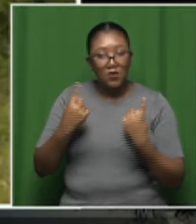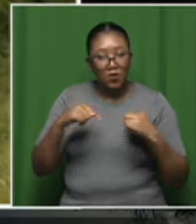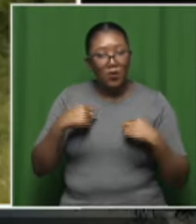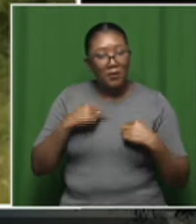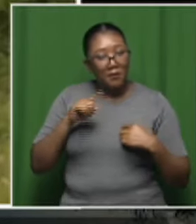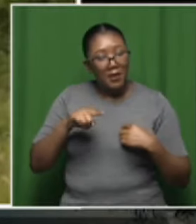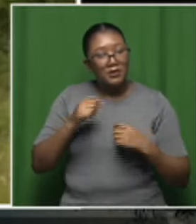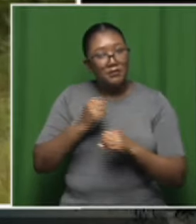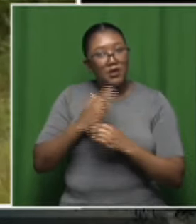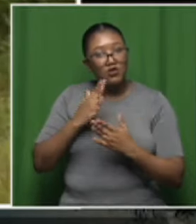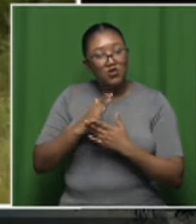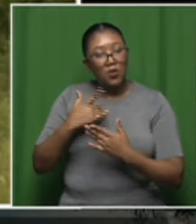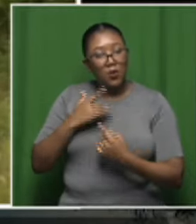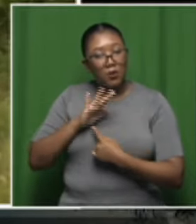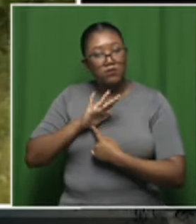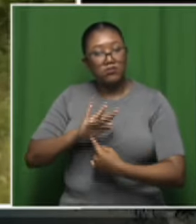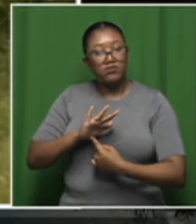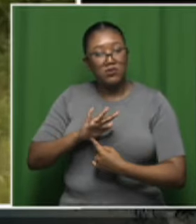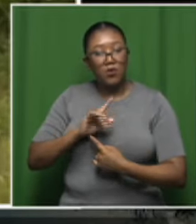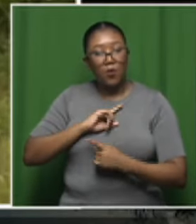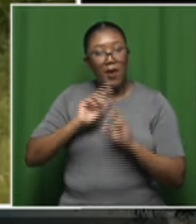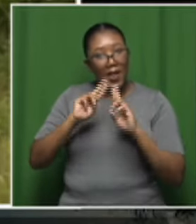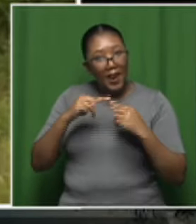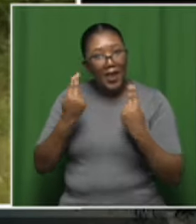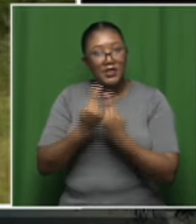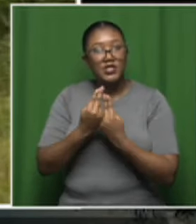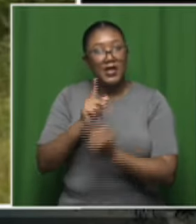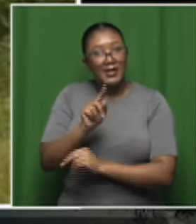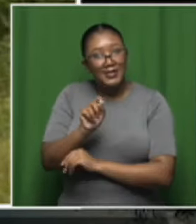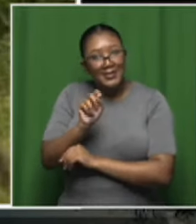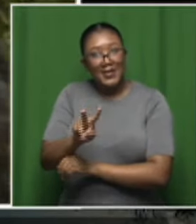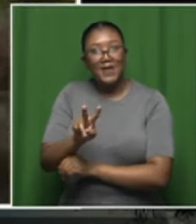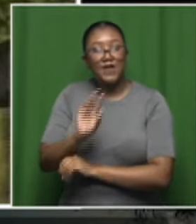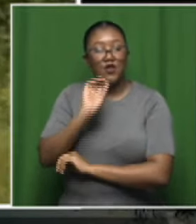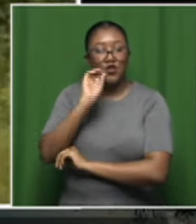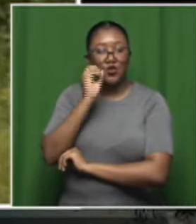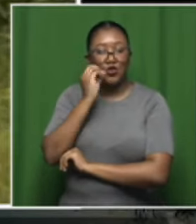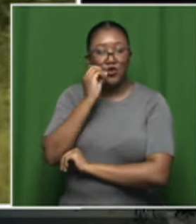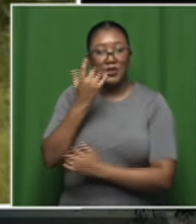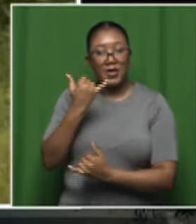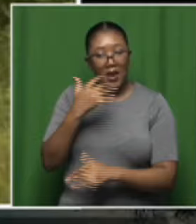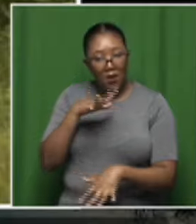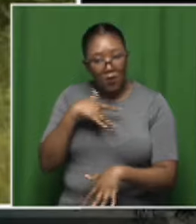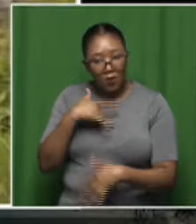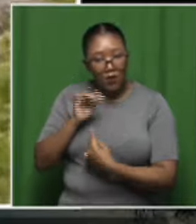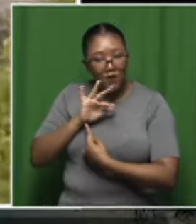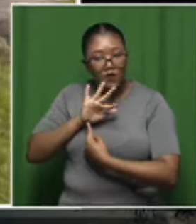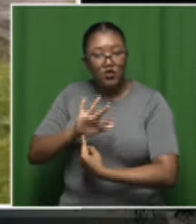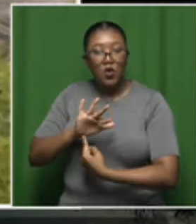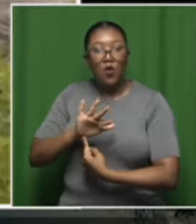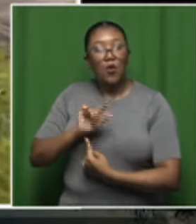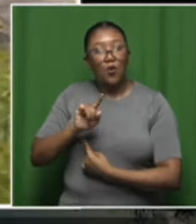point that we as a national broadcaster, we are also doing this story because this is